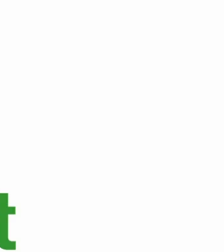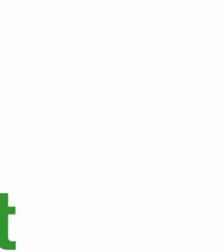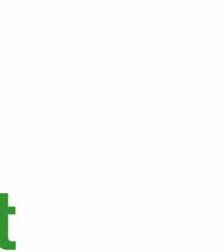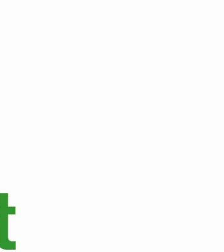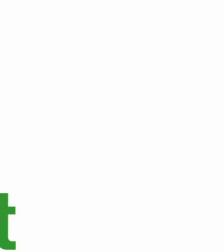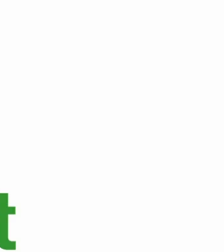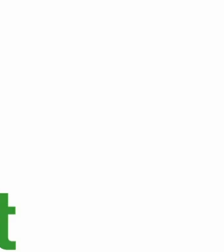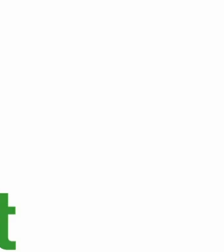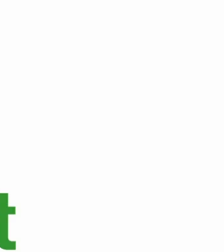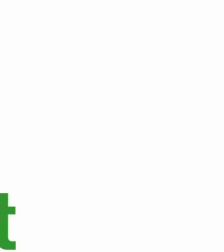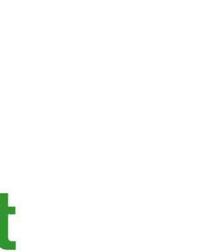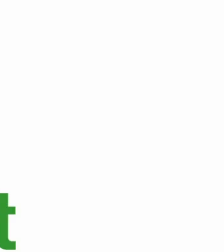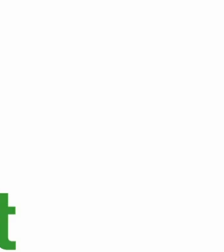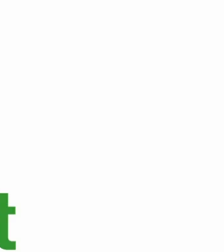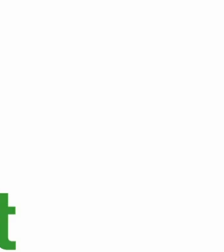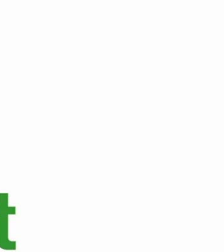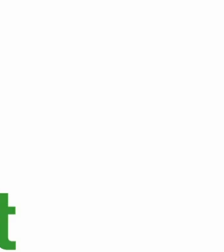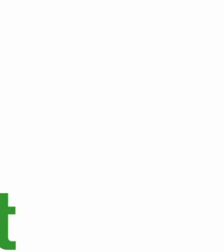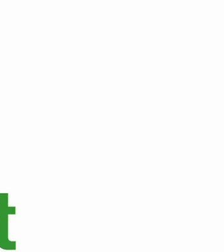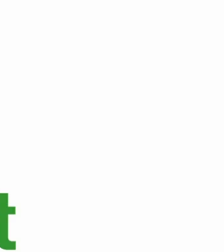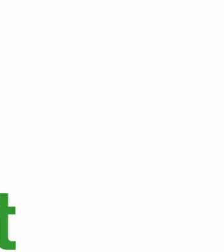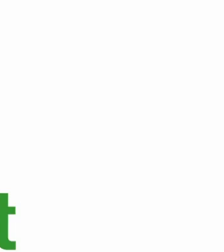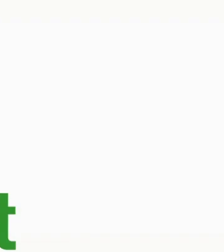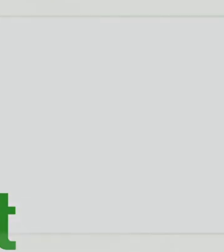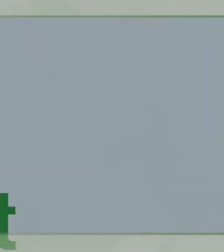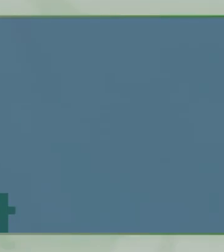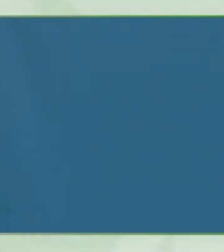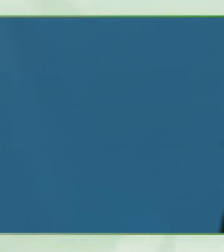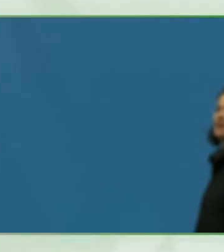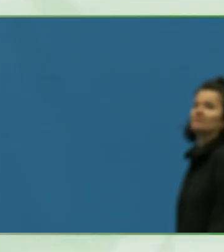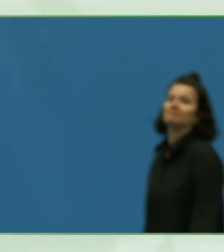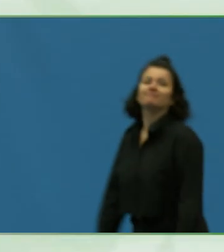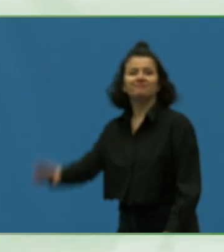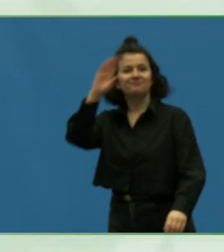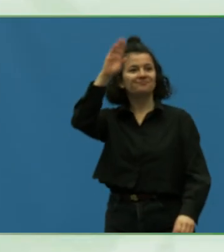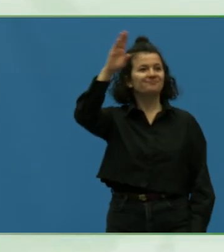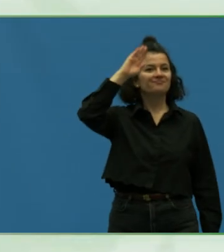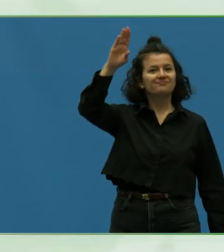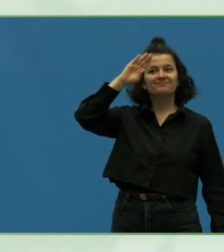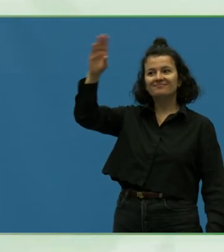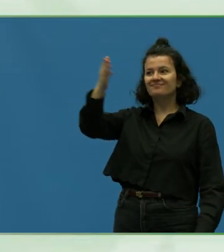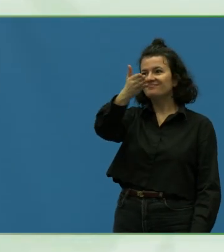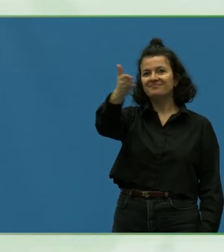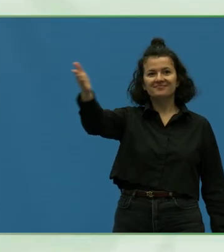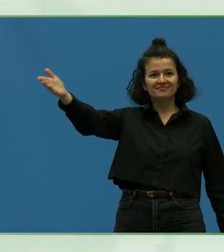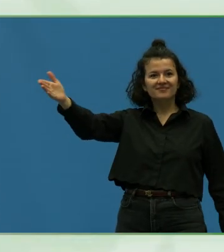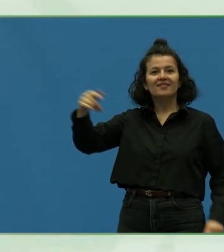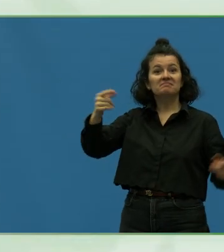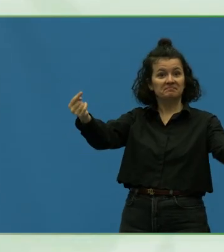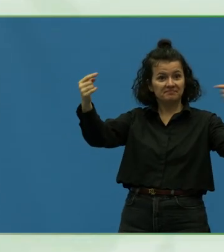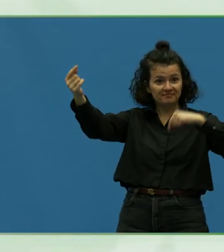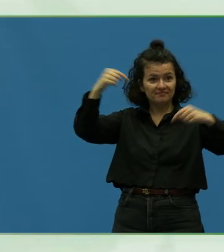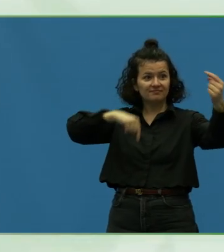of the Zero Project Conference. I'm simply delivering the microphones. The usual superstars are our